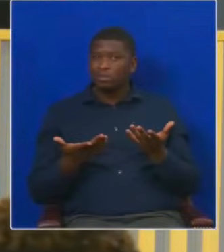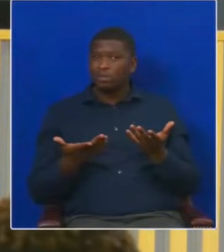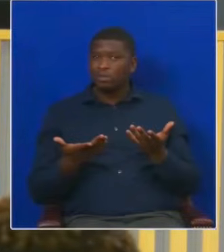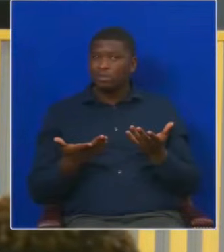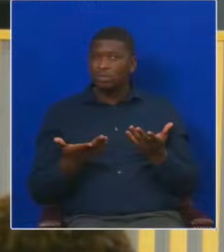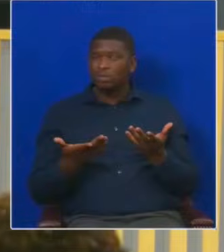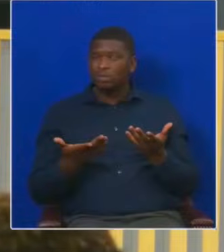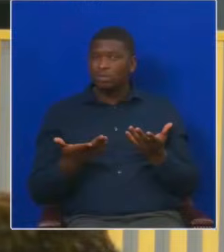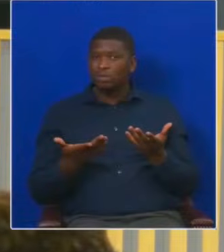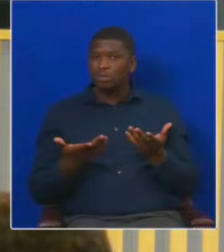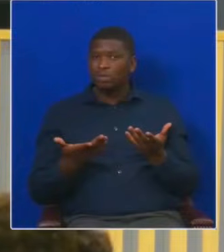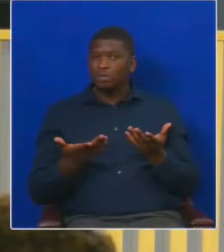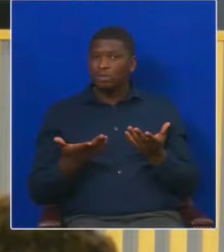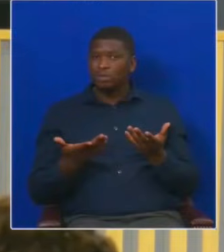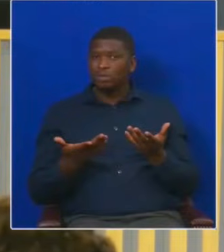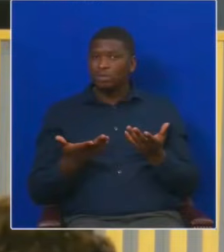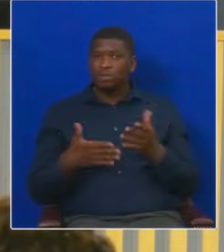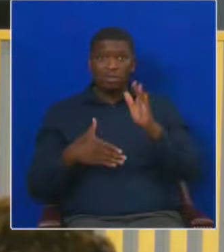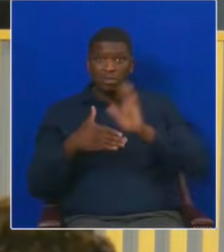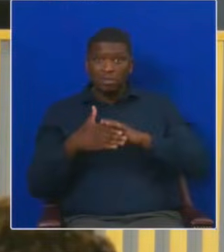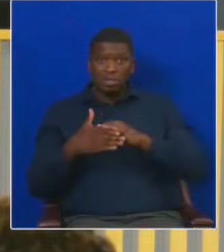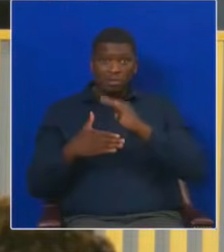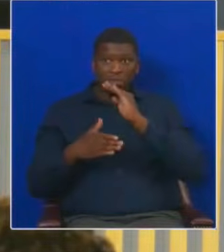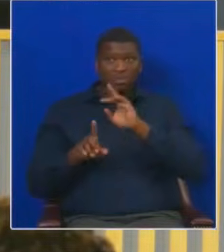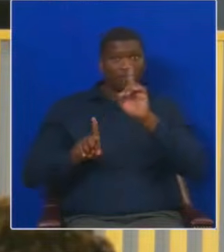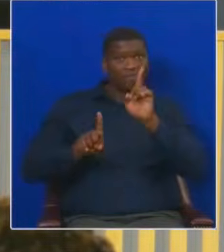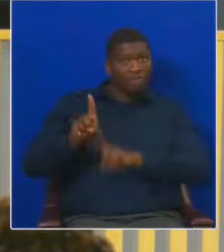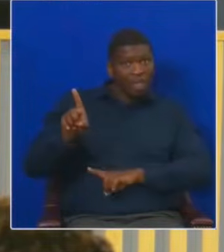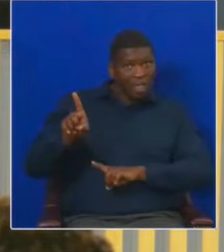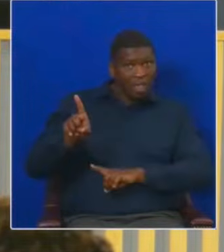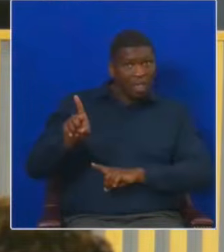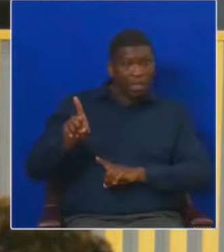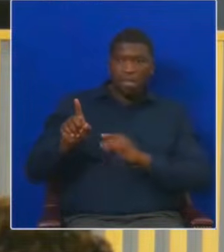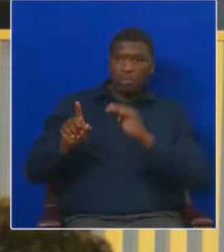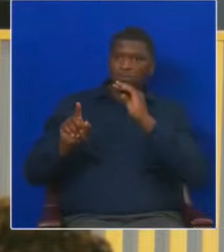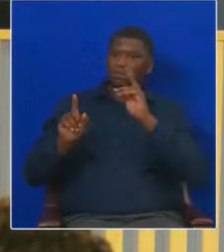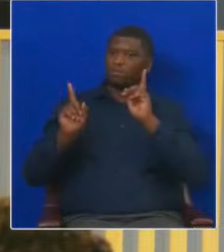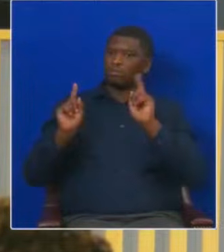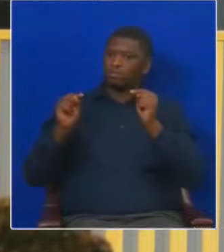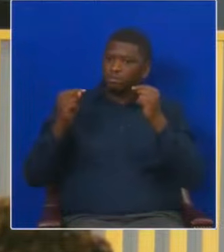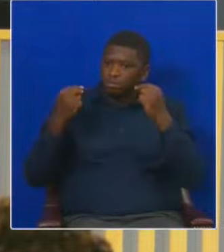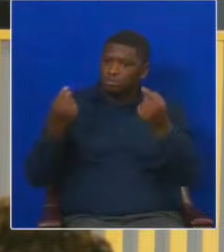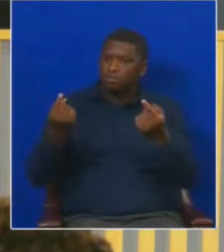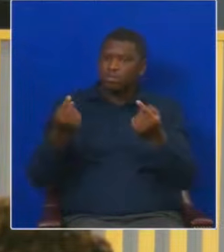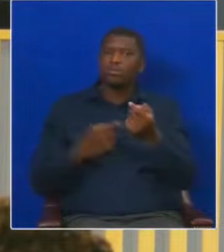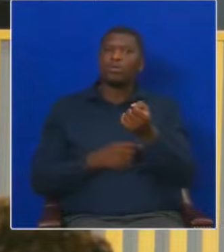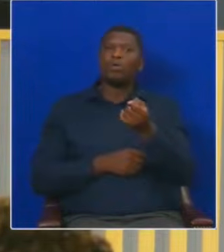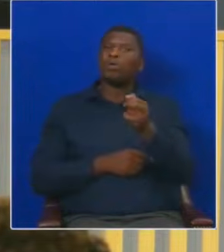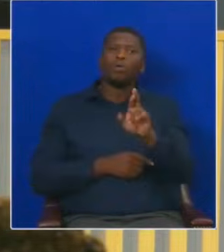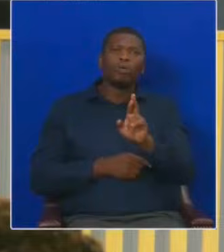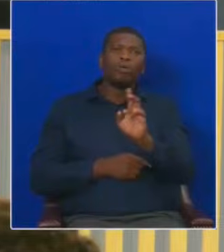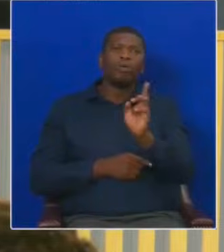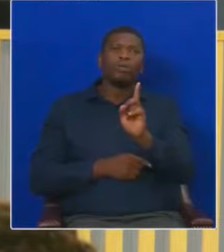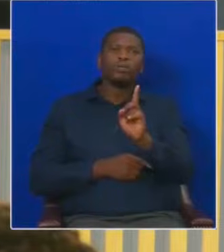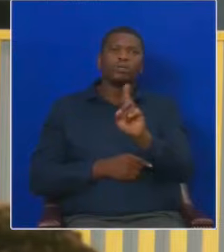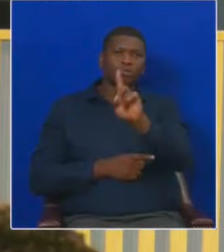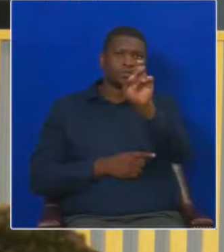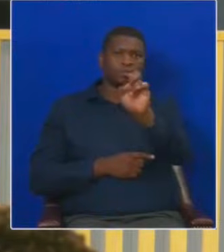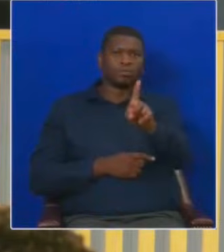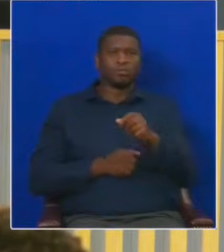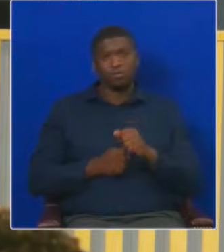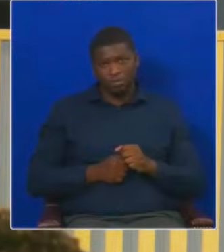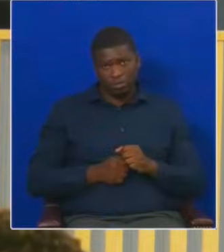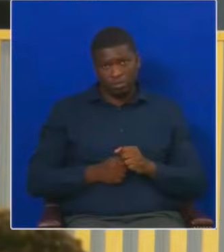it being unable to do a download, or was it a case of them simply not